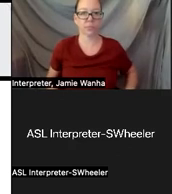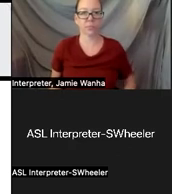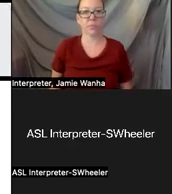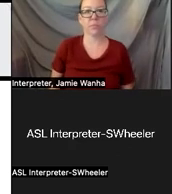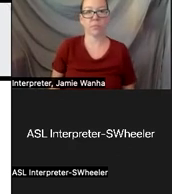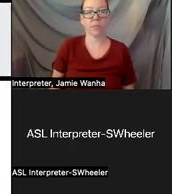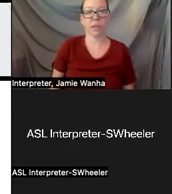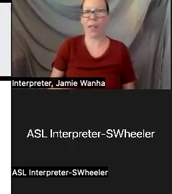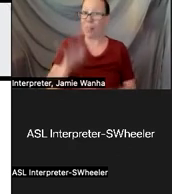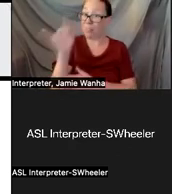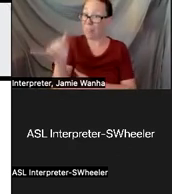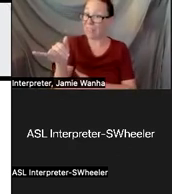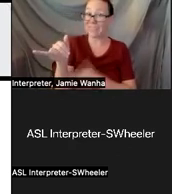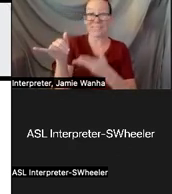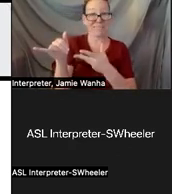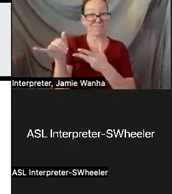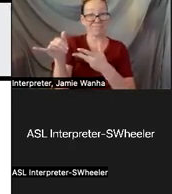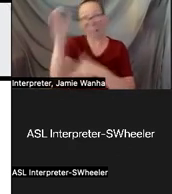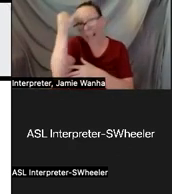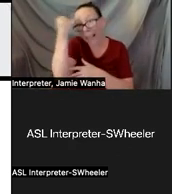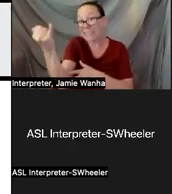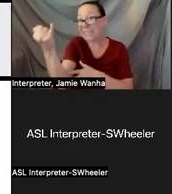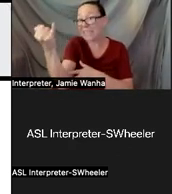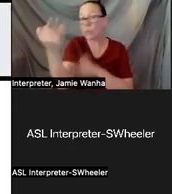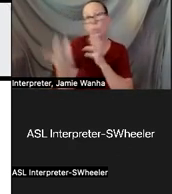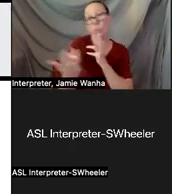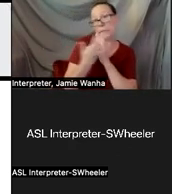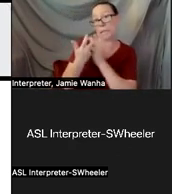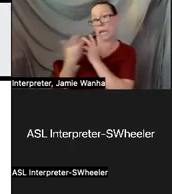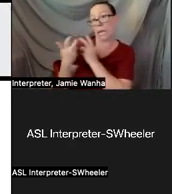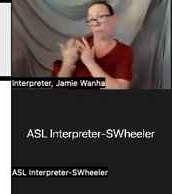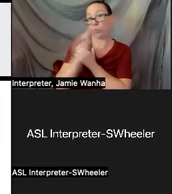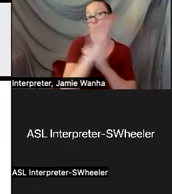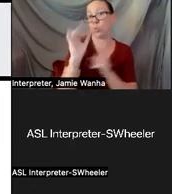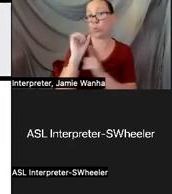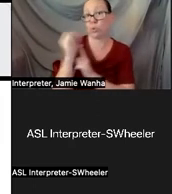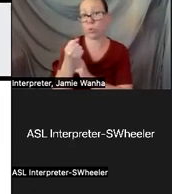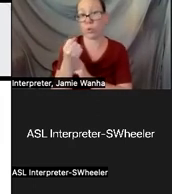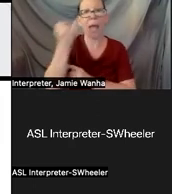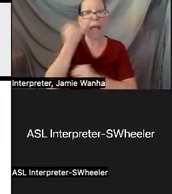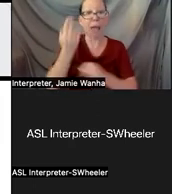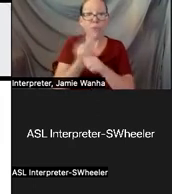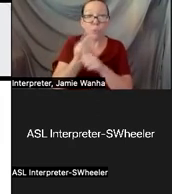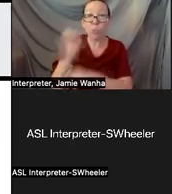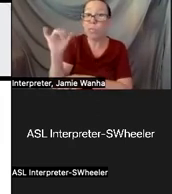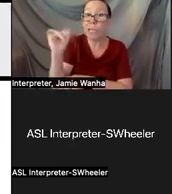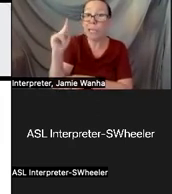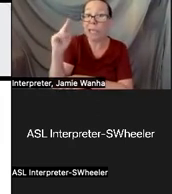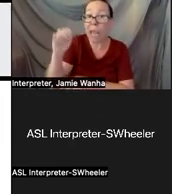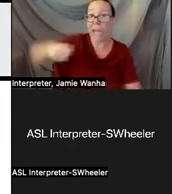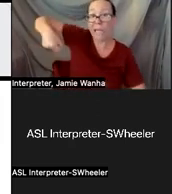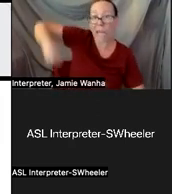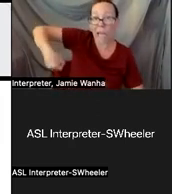adapt this messaging to your situation. So we do have guidance for what to do if you perhaps use a cane, keep that cane with you to help you get back up